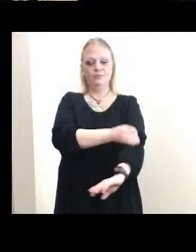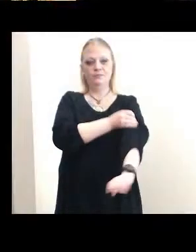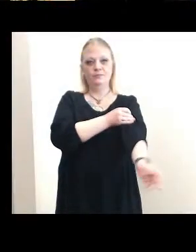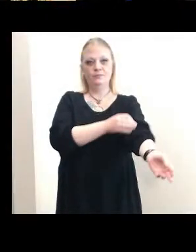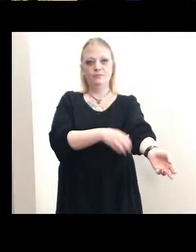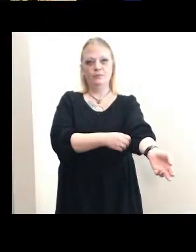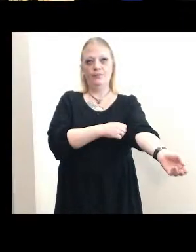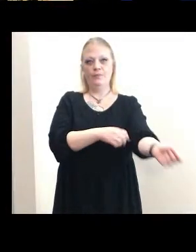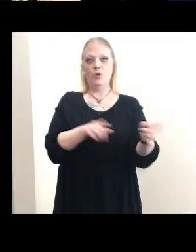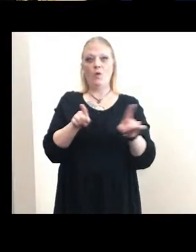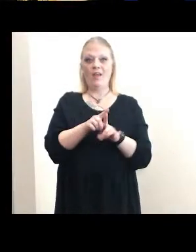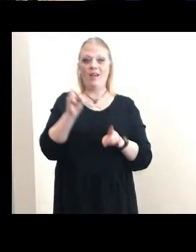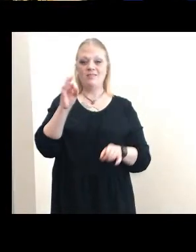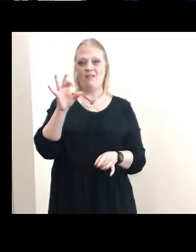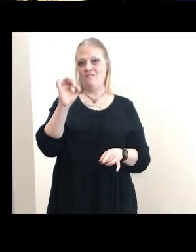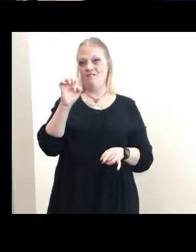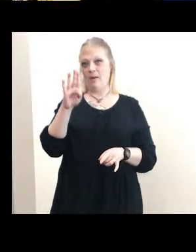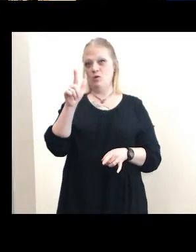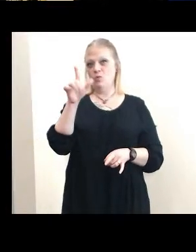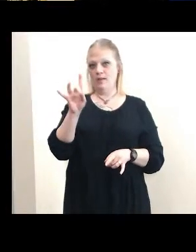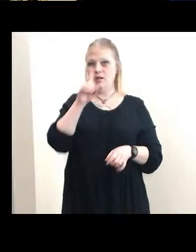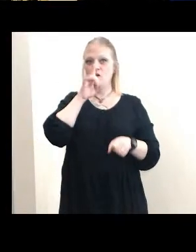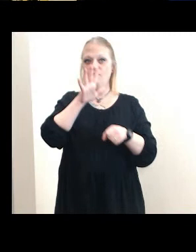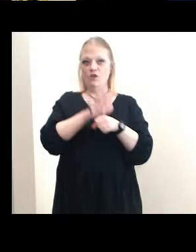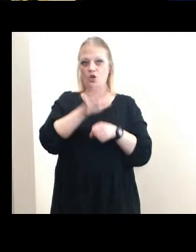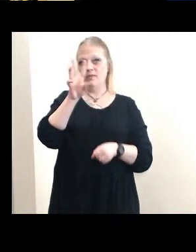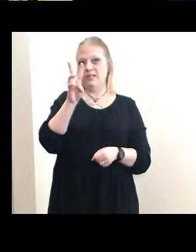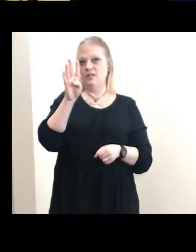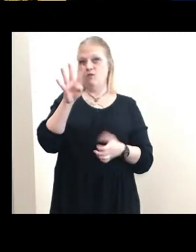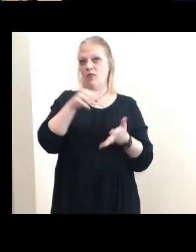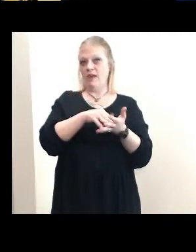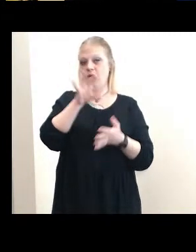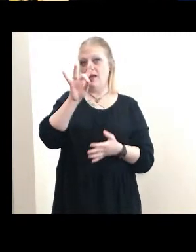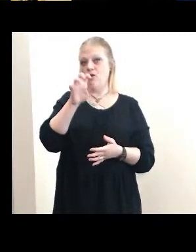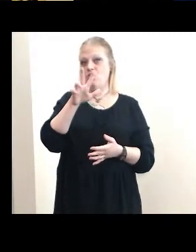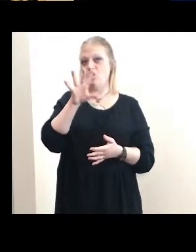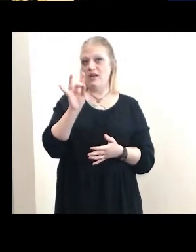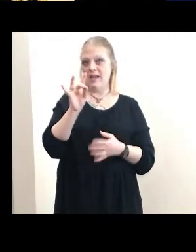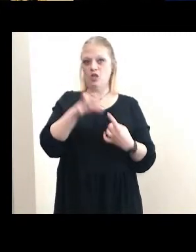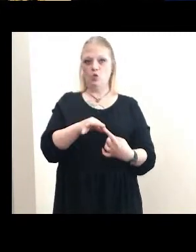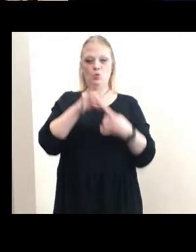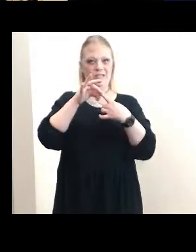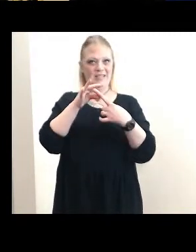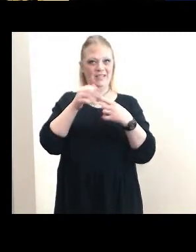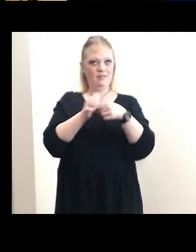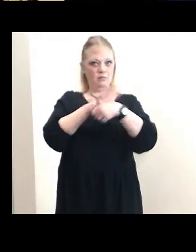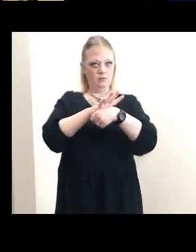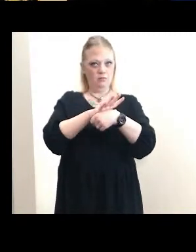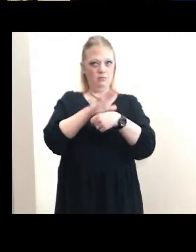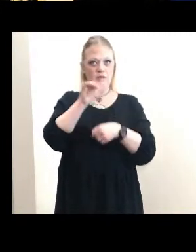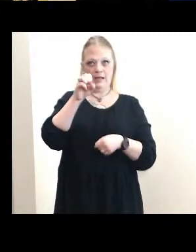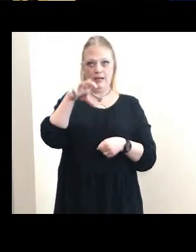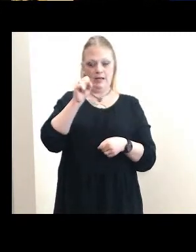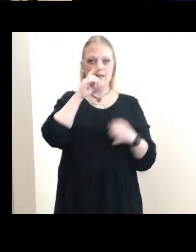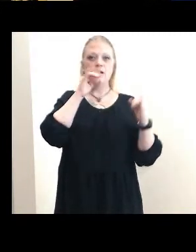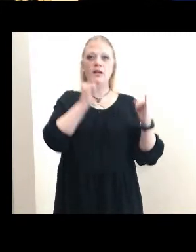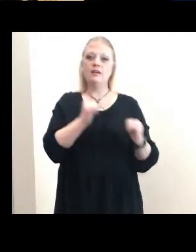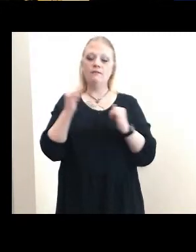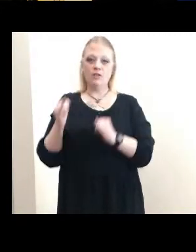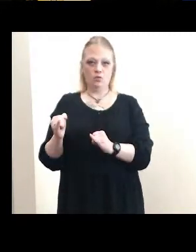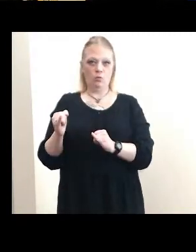As of February 28th, there were confirmed 64,838 unique COVID-19 cases. These are all